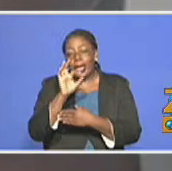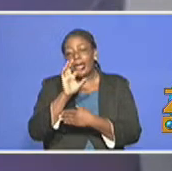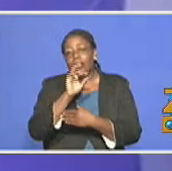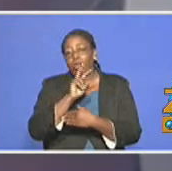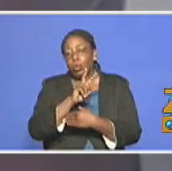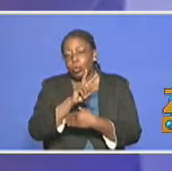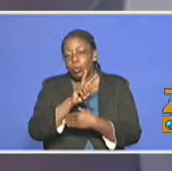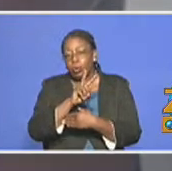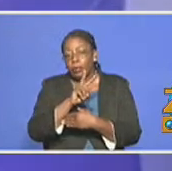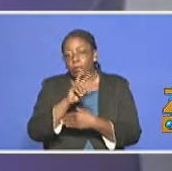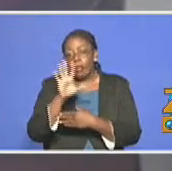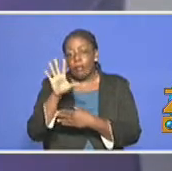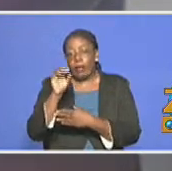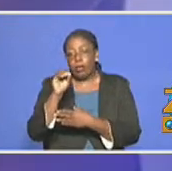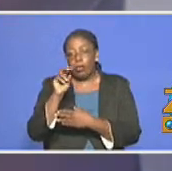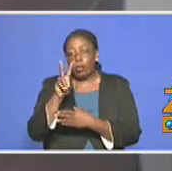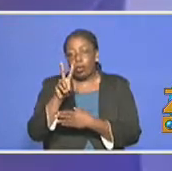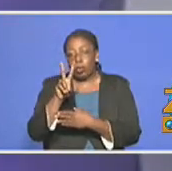502-9992,